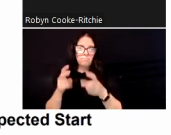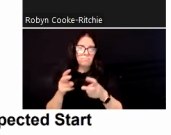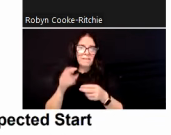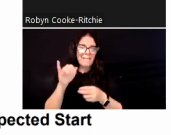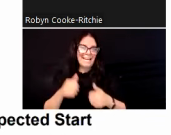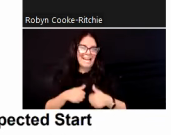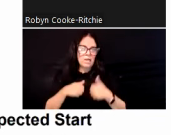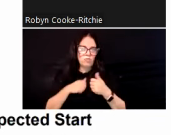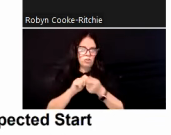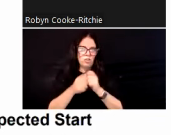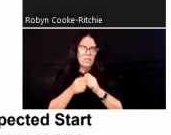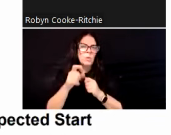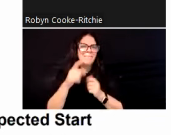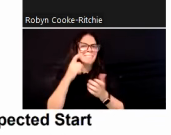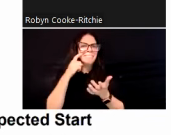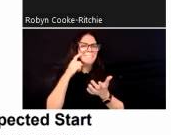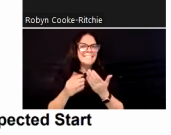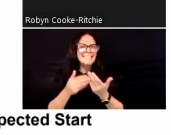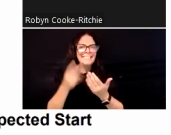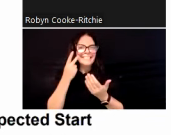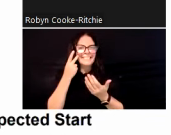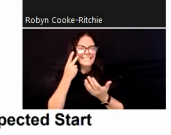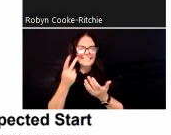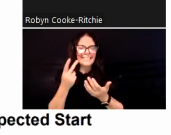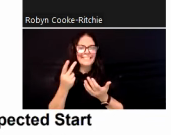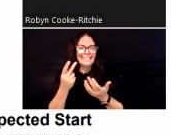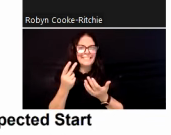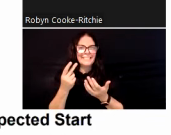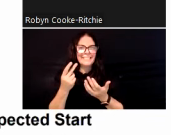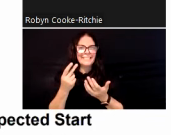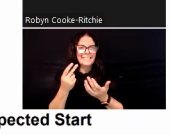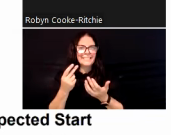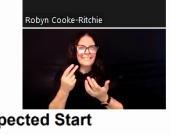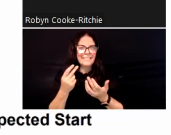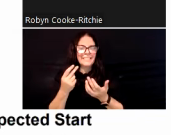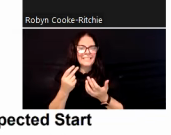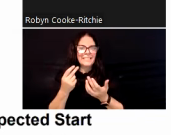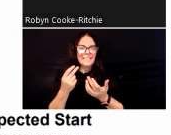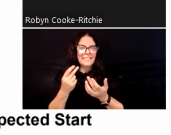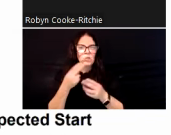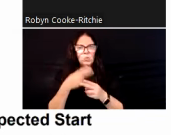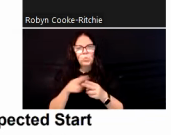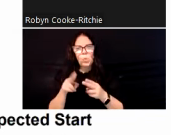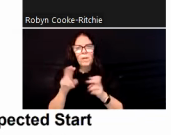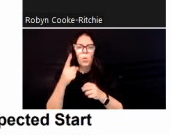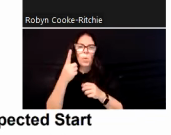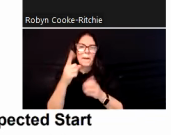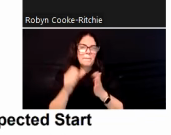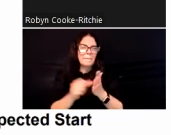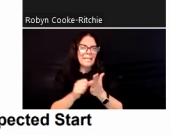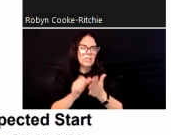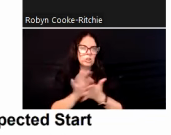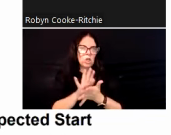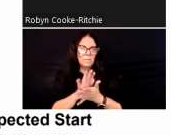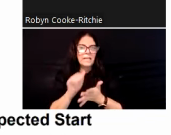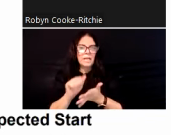change cascade. So as you can see, they are just short, as I said, usually one page documents that you can print out and keep